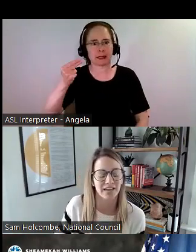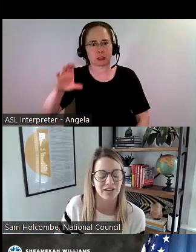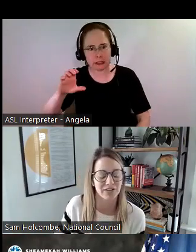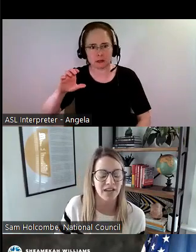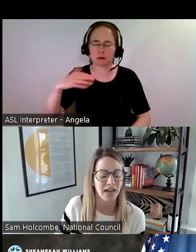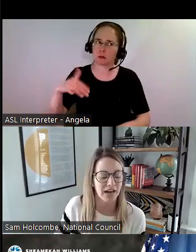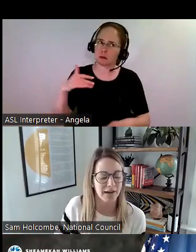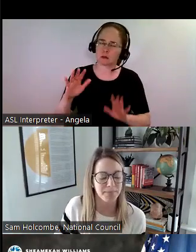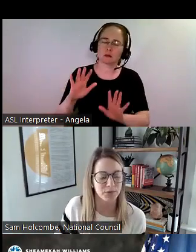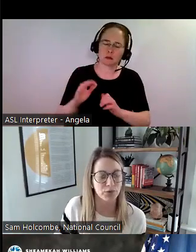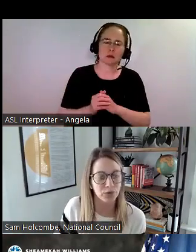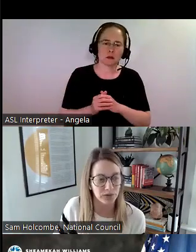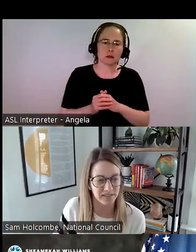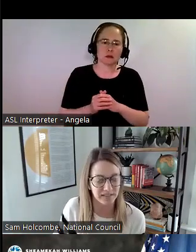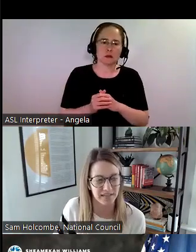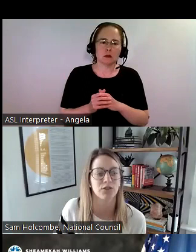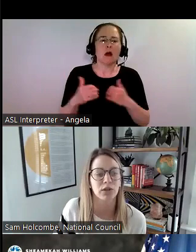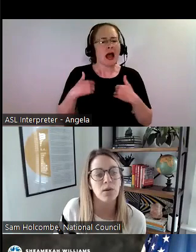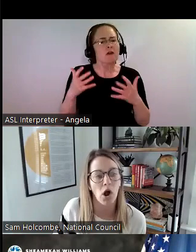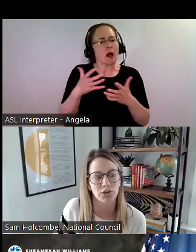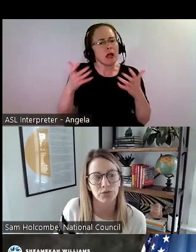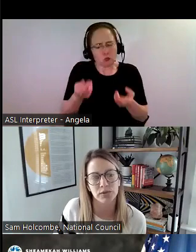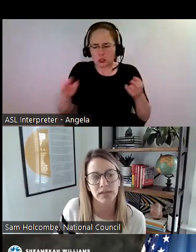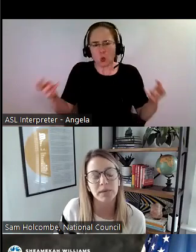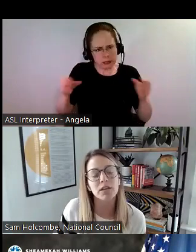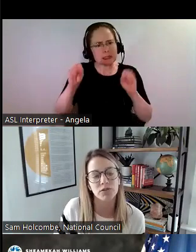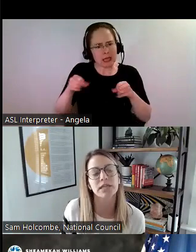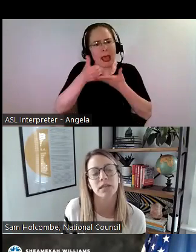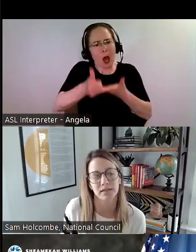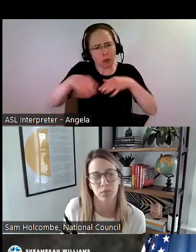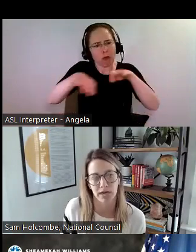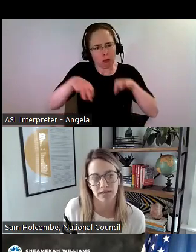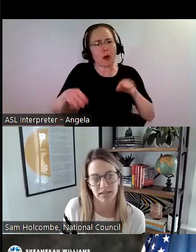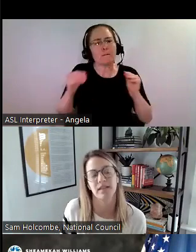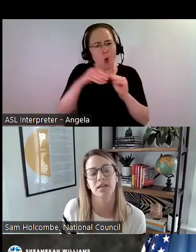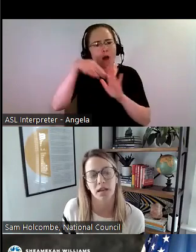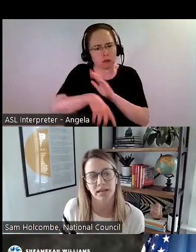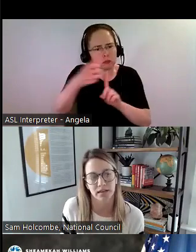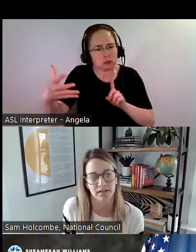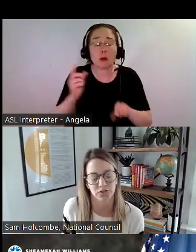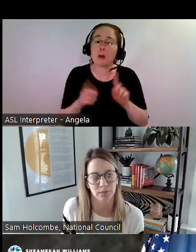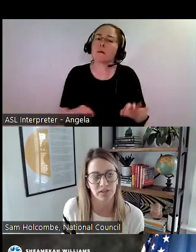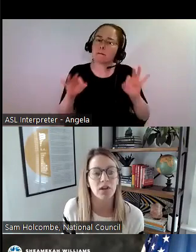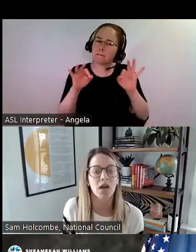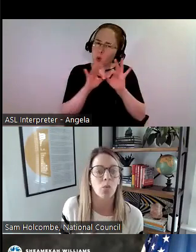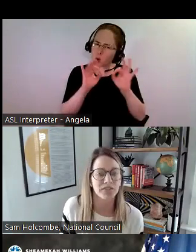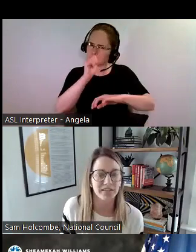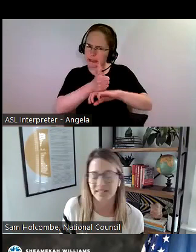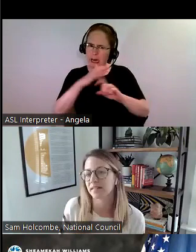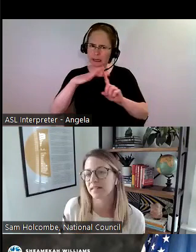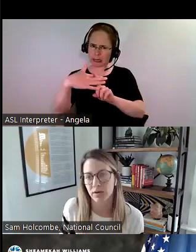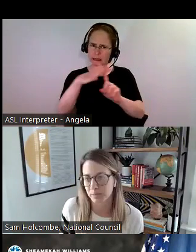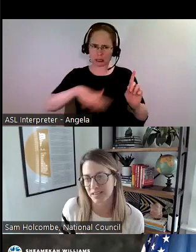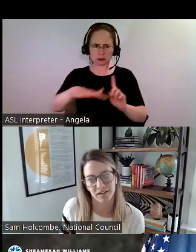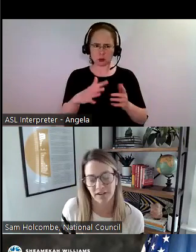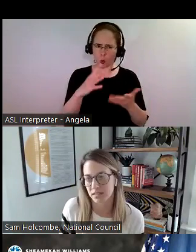a lot of resources that can really walk you through this. But I do think it's important to set the context in terms of what